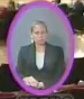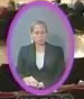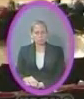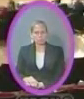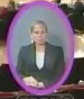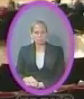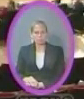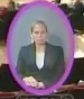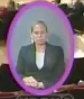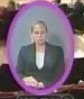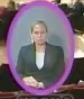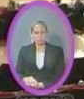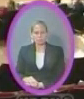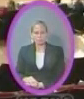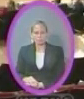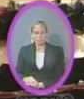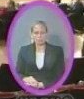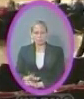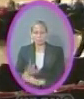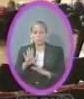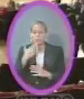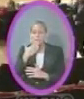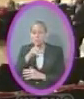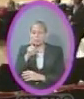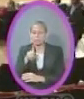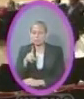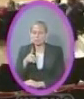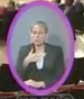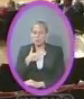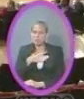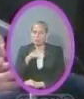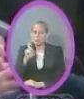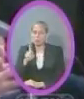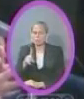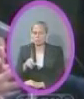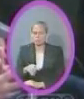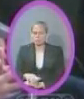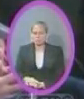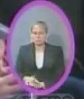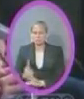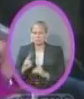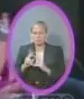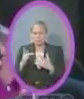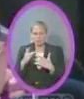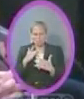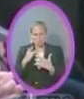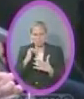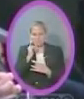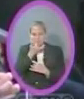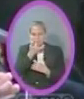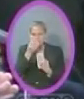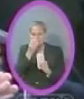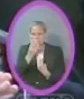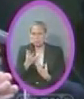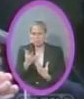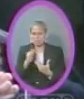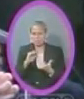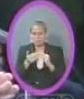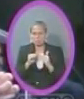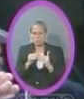Through the chair, thank you. Great question. And I'm glad you asked it because I'm very concerned that misinformation is getting out into the